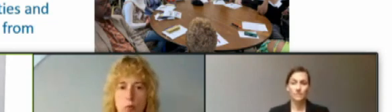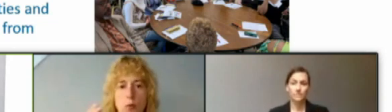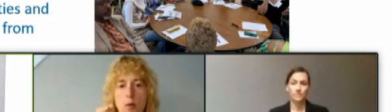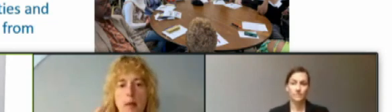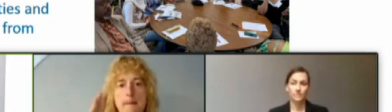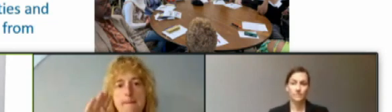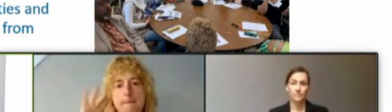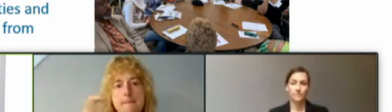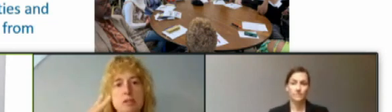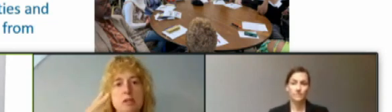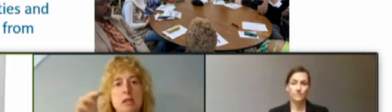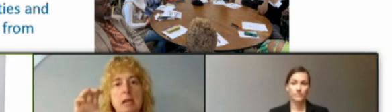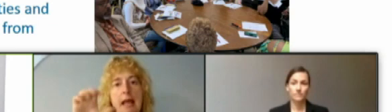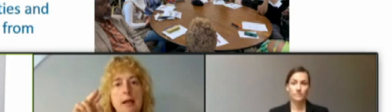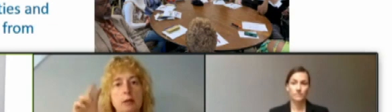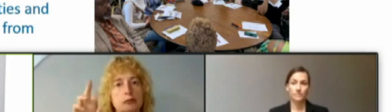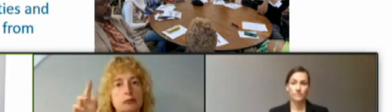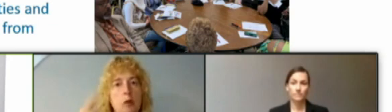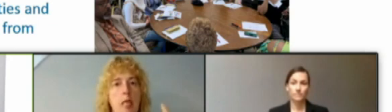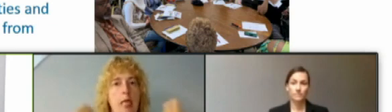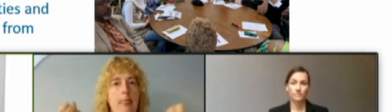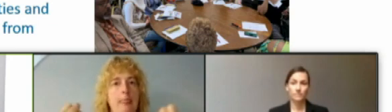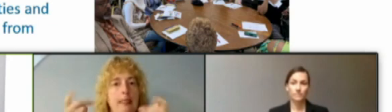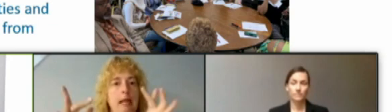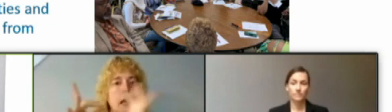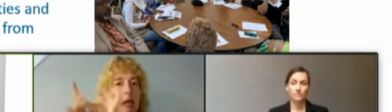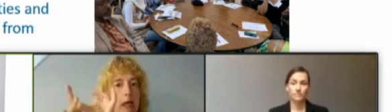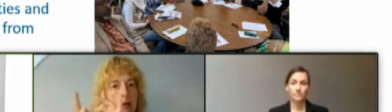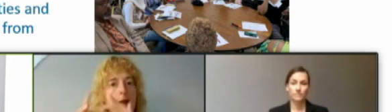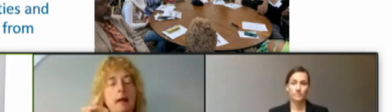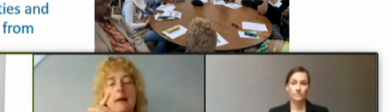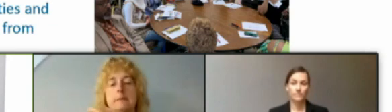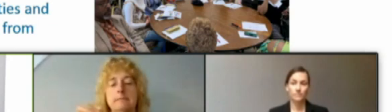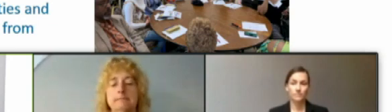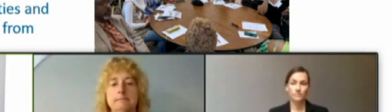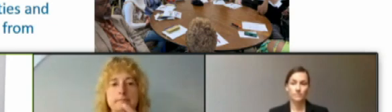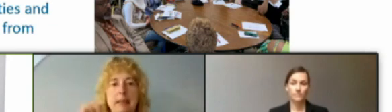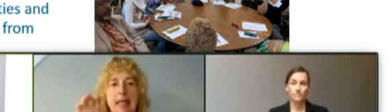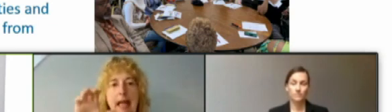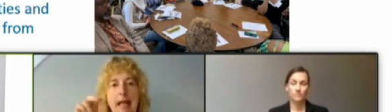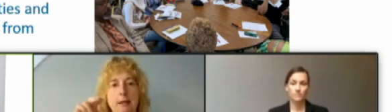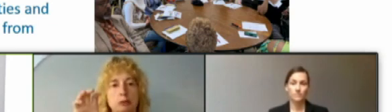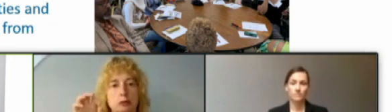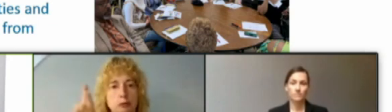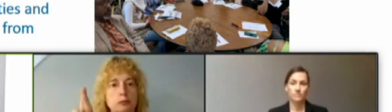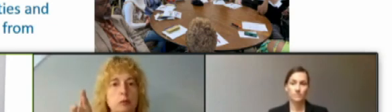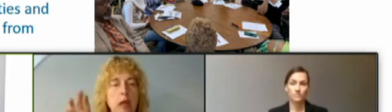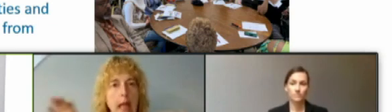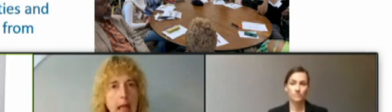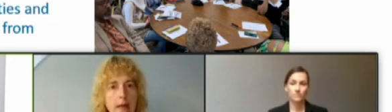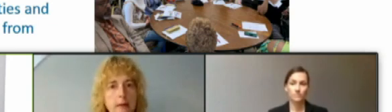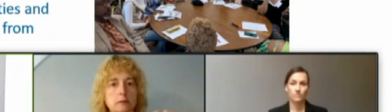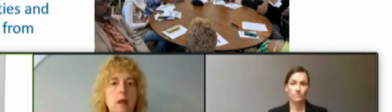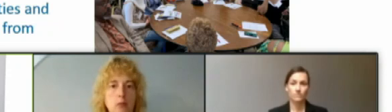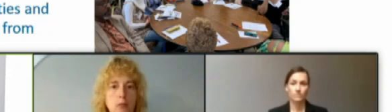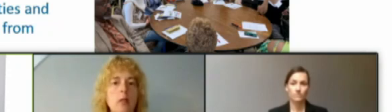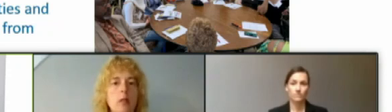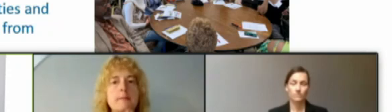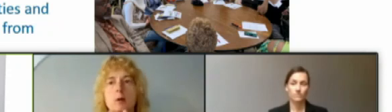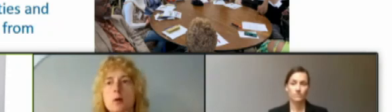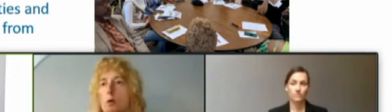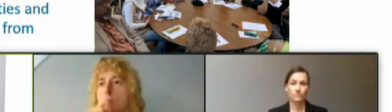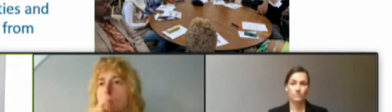Link and our Cancer Action Councils. So these are groups of people we bring together, cancer survivors, caregivers, and